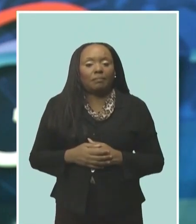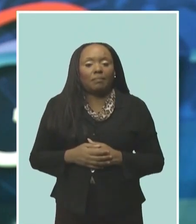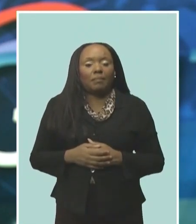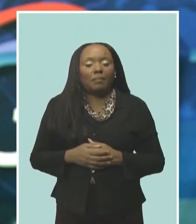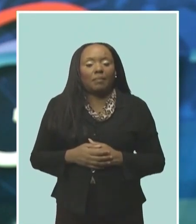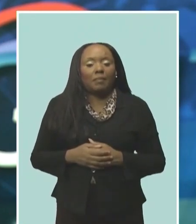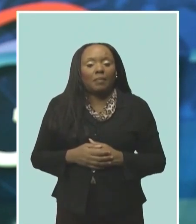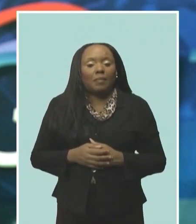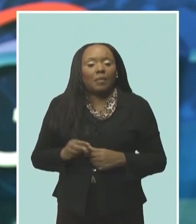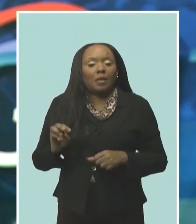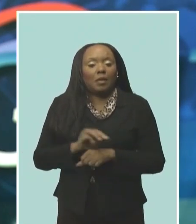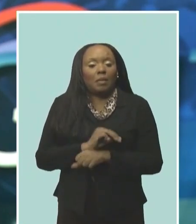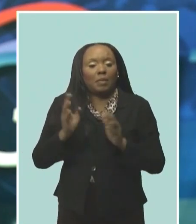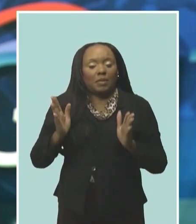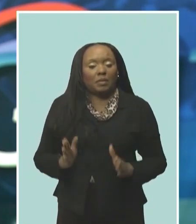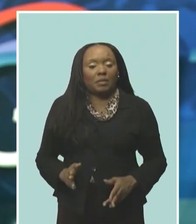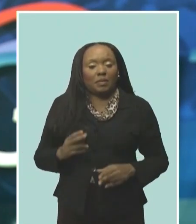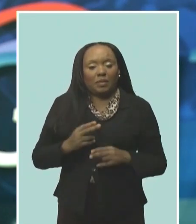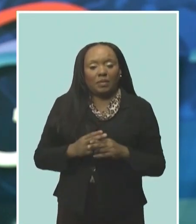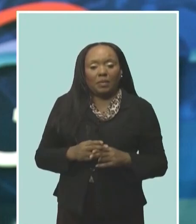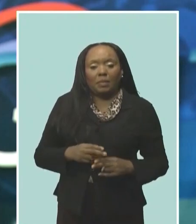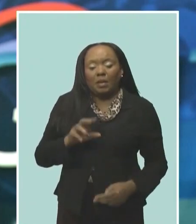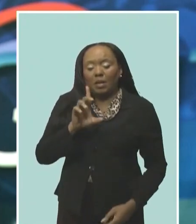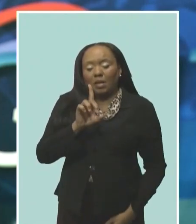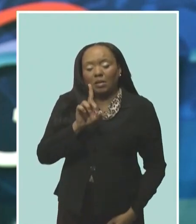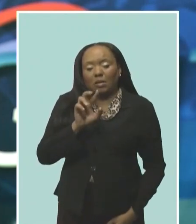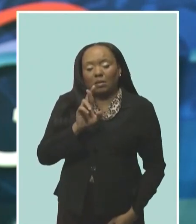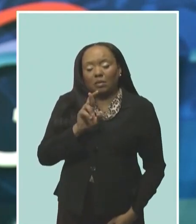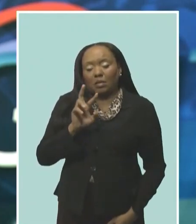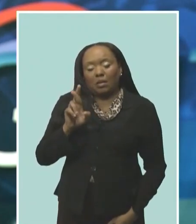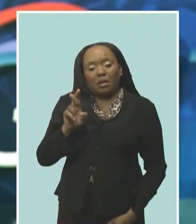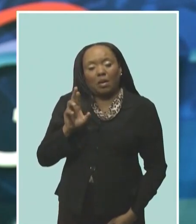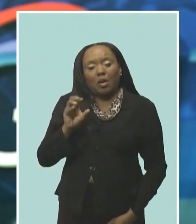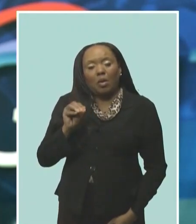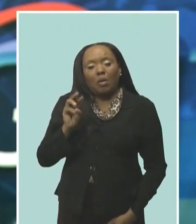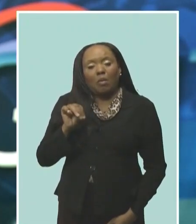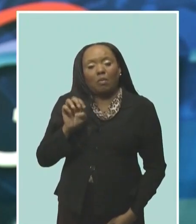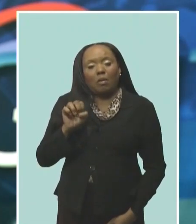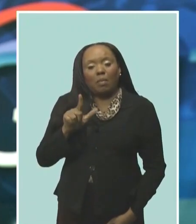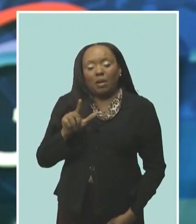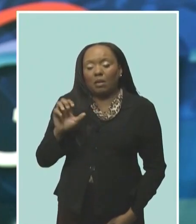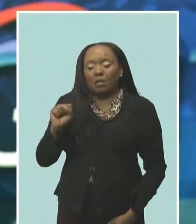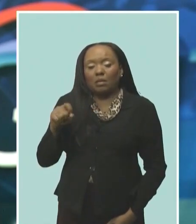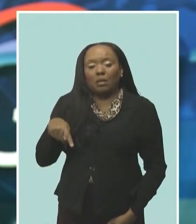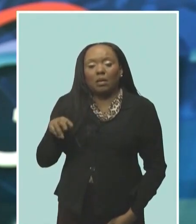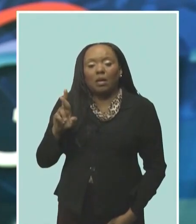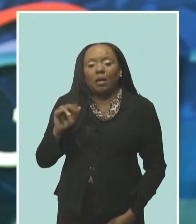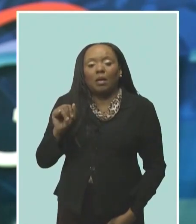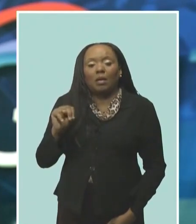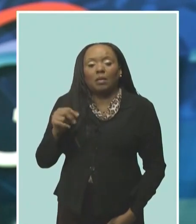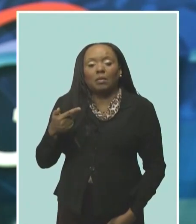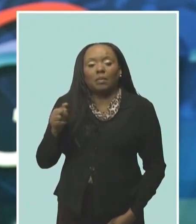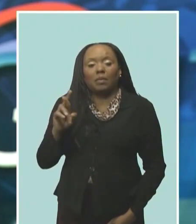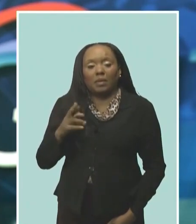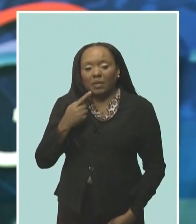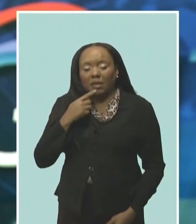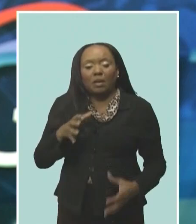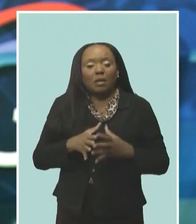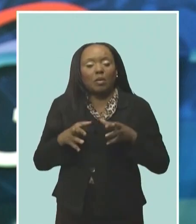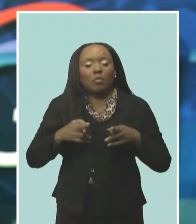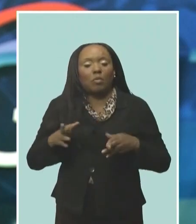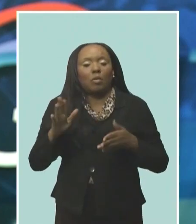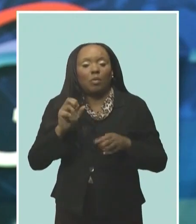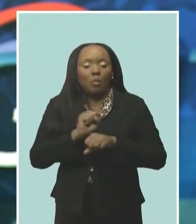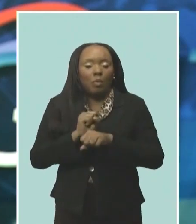Works and Water Resources, Dr. Rommel Springer. He says this is evident in the ongoing road works in the island's Scotland